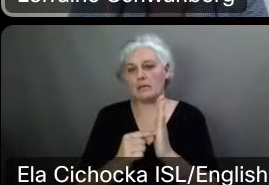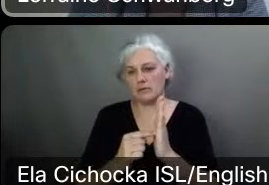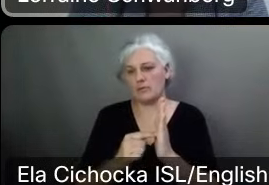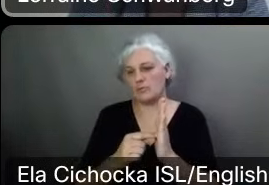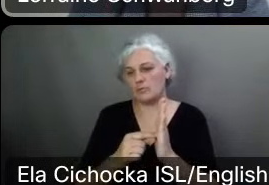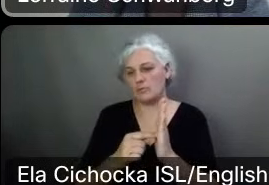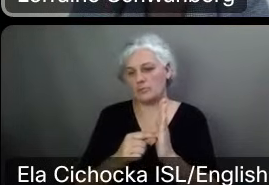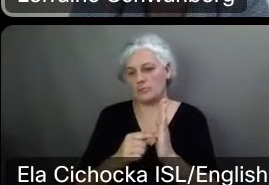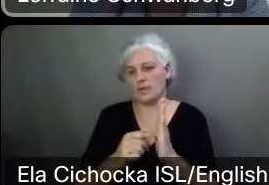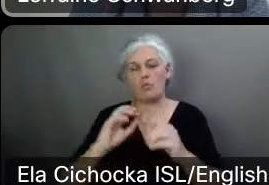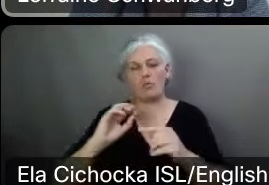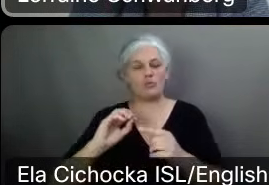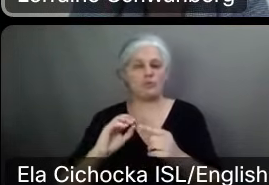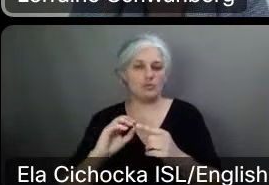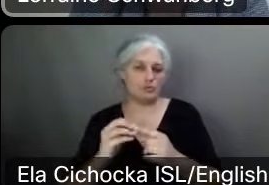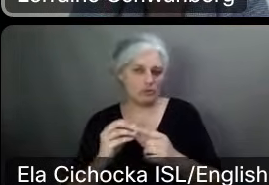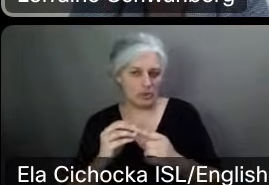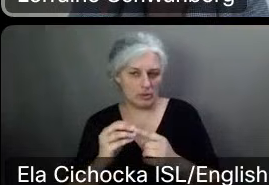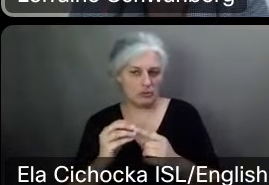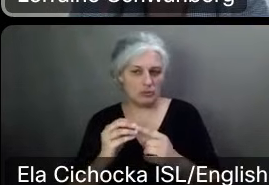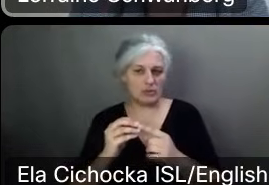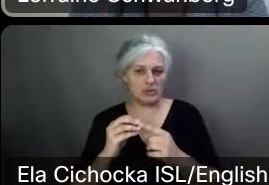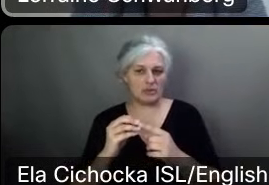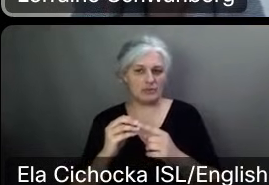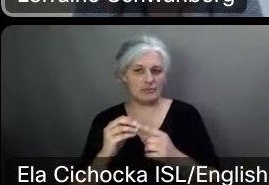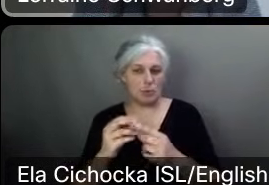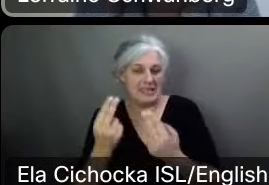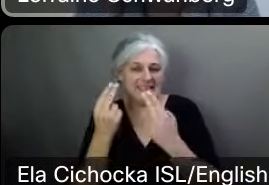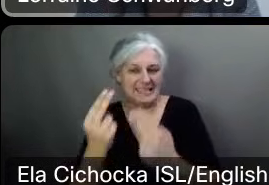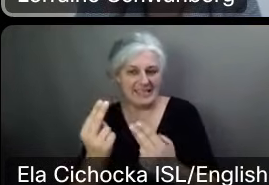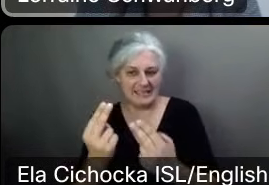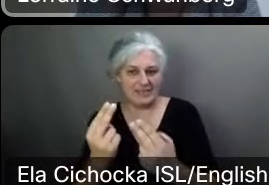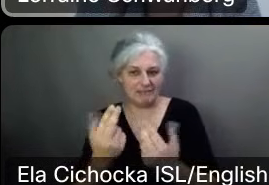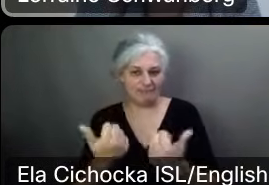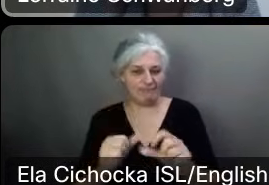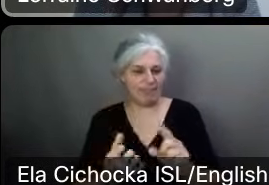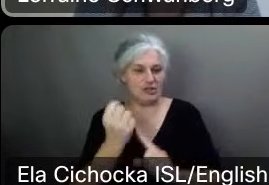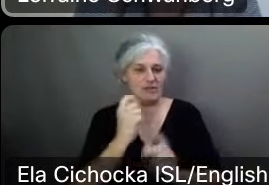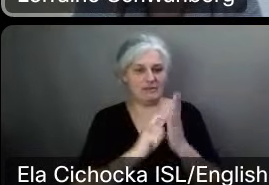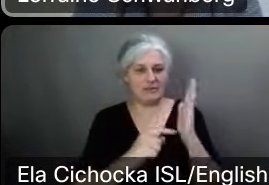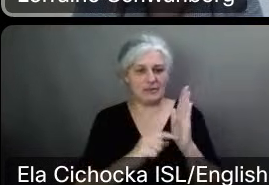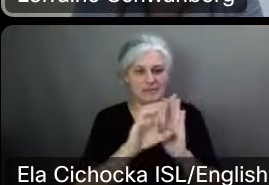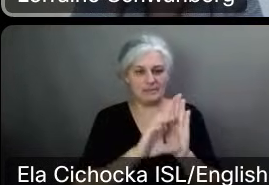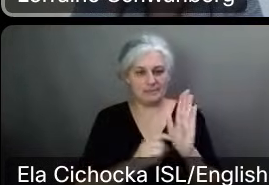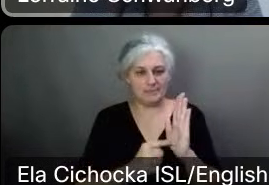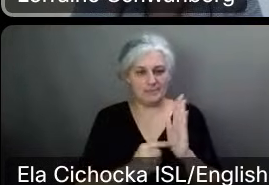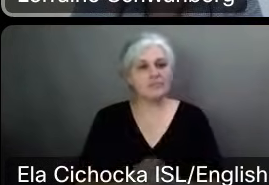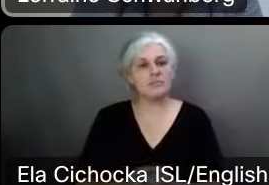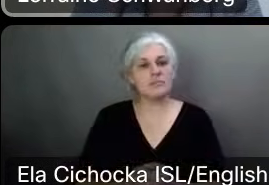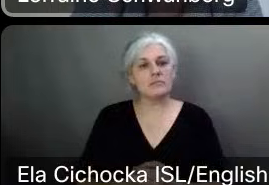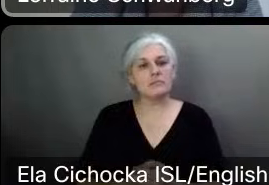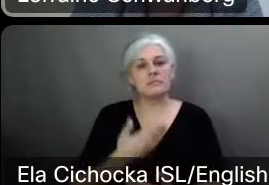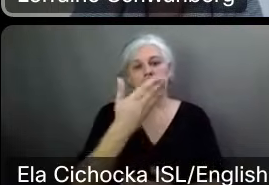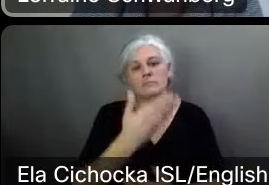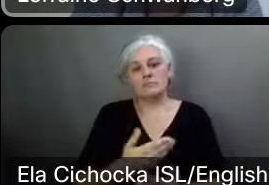we've tried to hit all the requirements with regards to that. Next slide. So this is